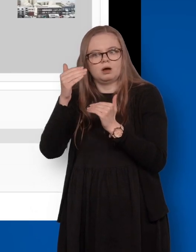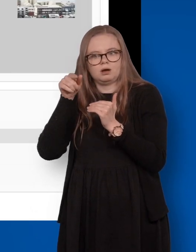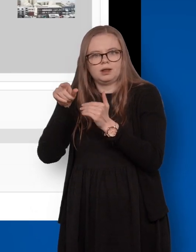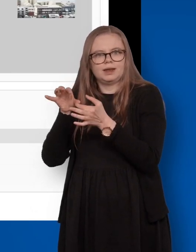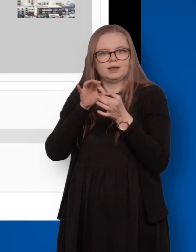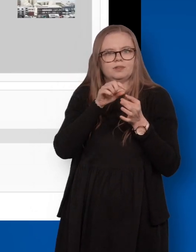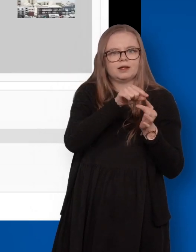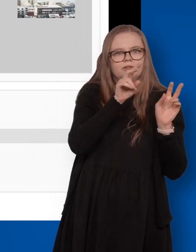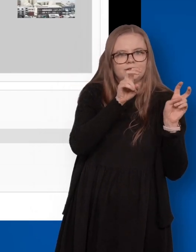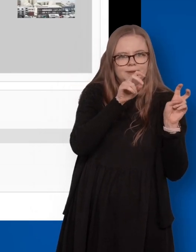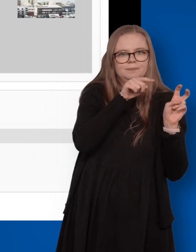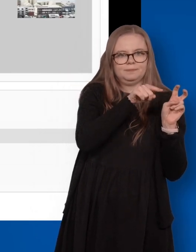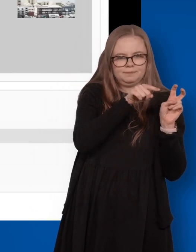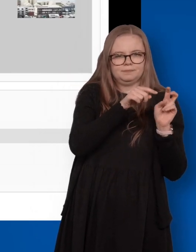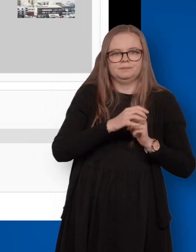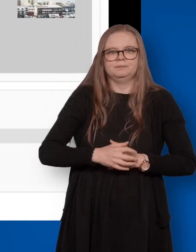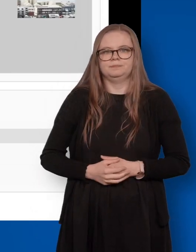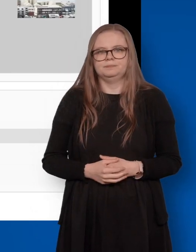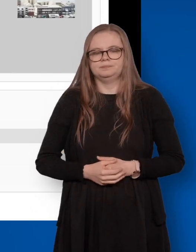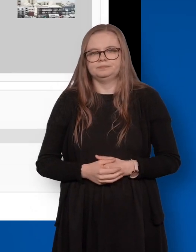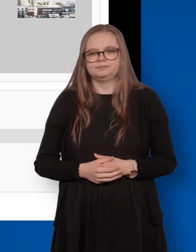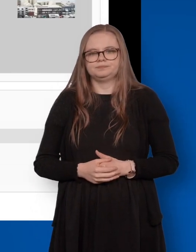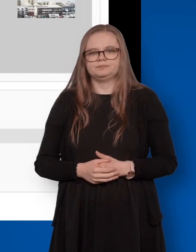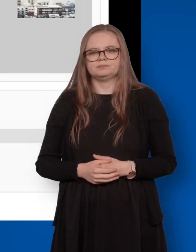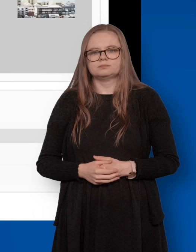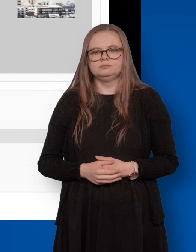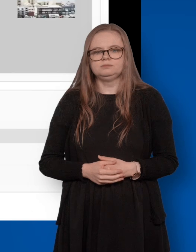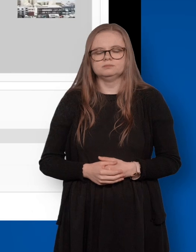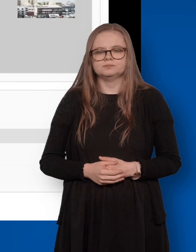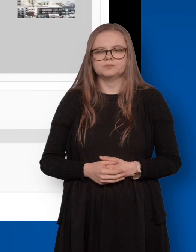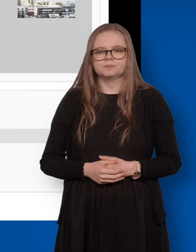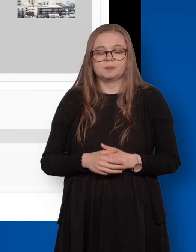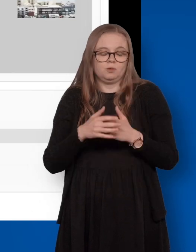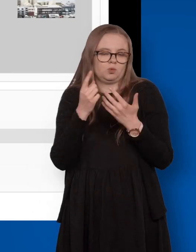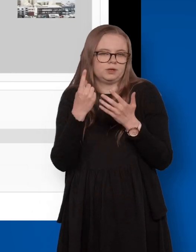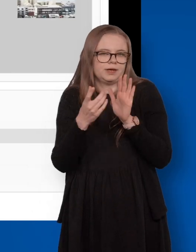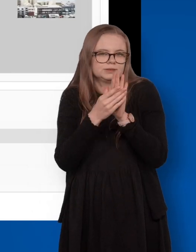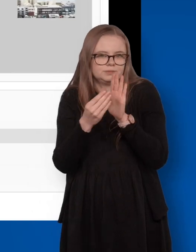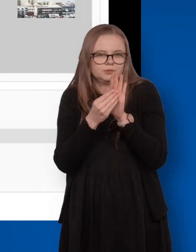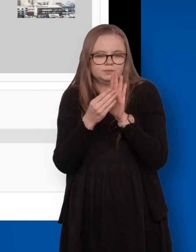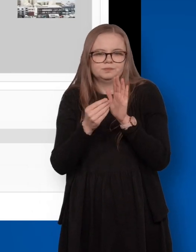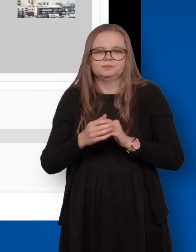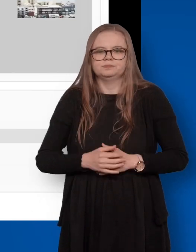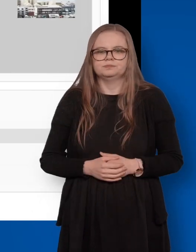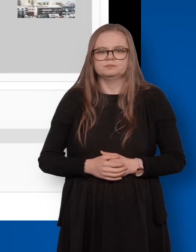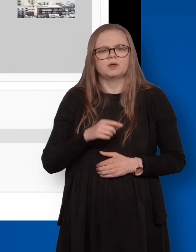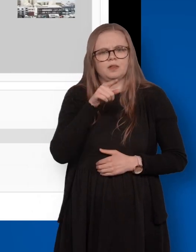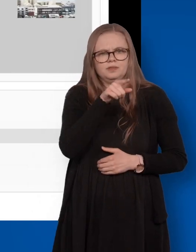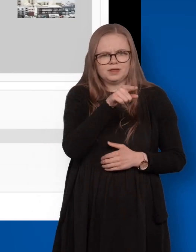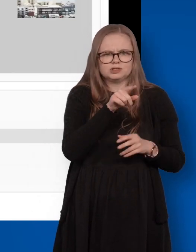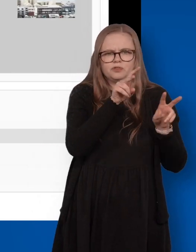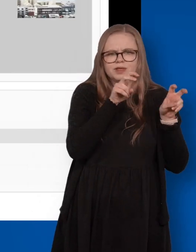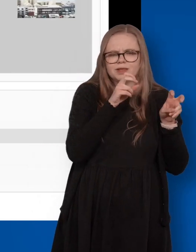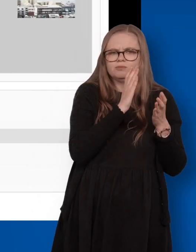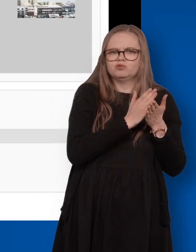relevant or correlate with the individual topics that are being found in the data. So in this case here, because this particular